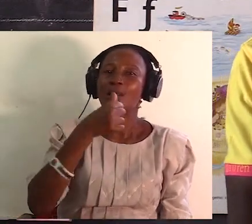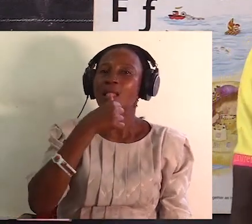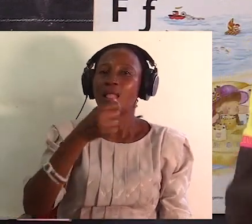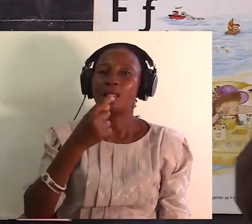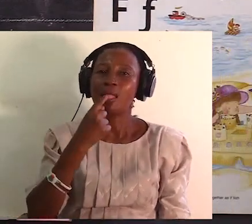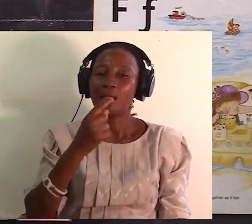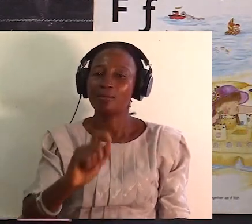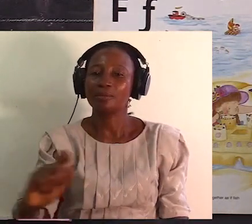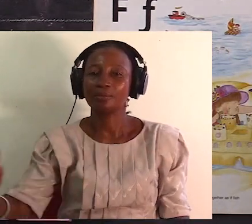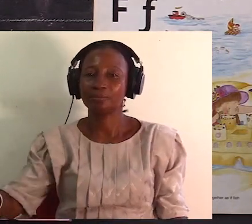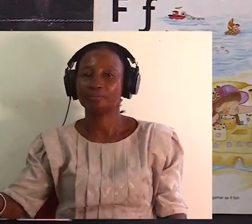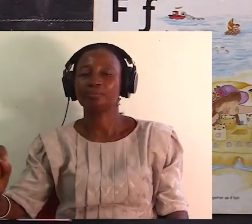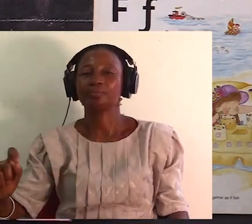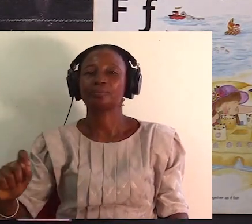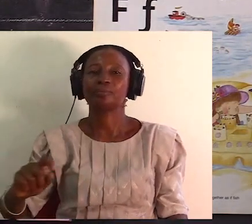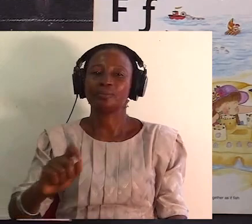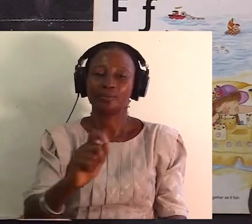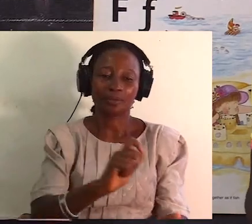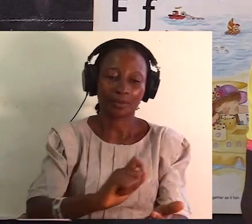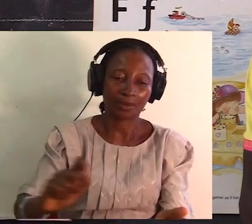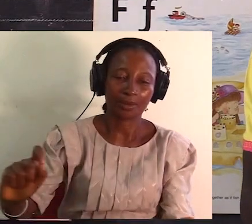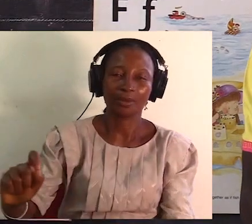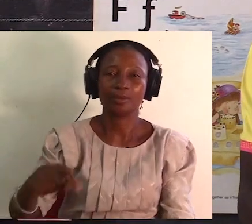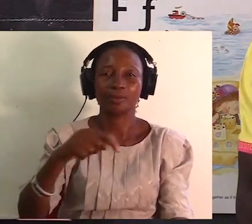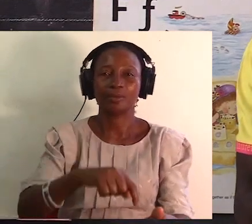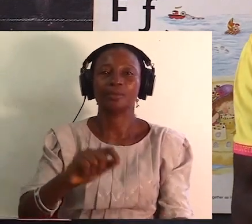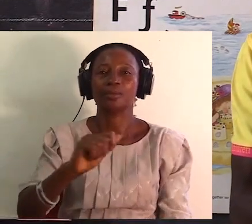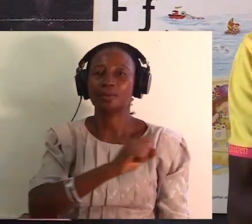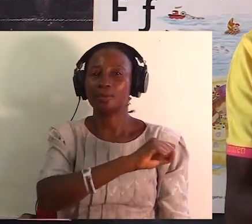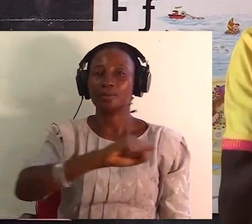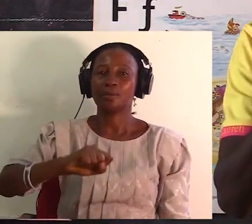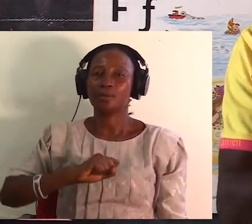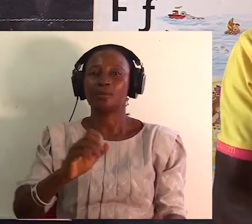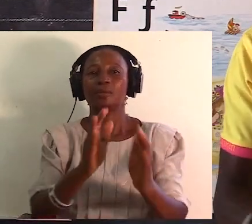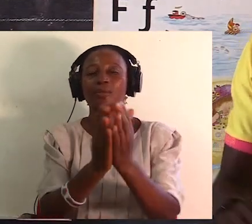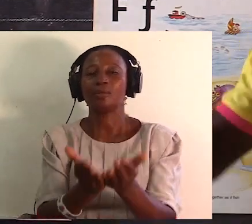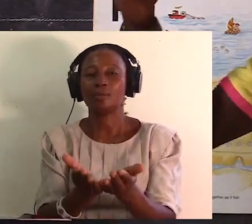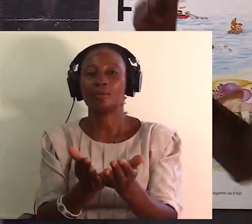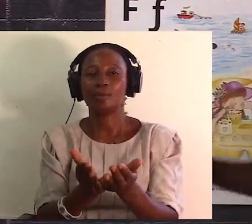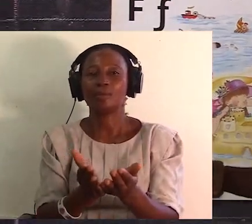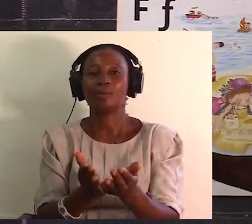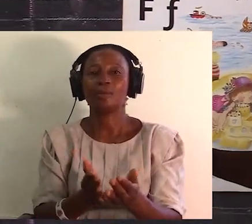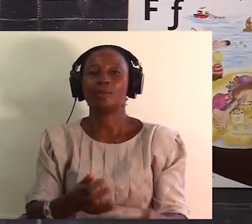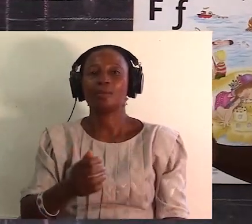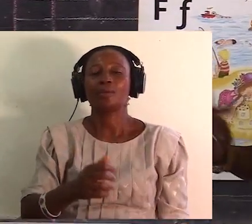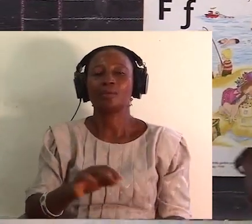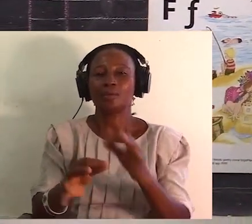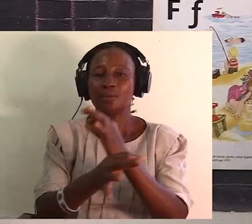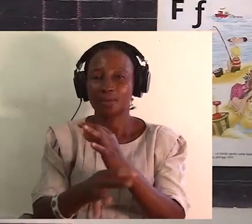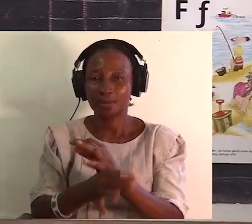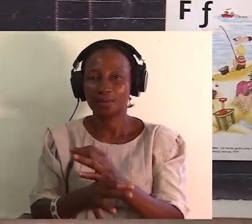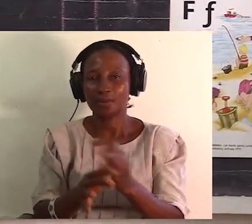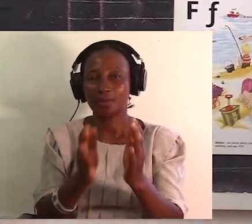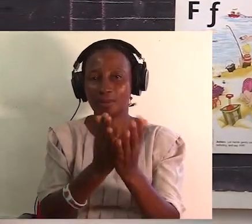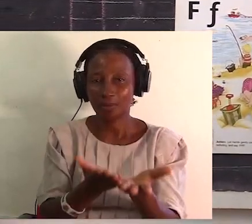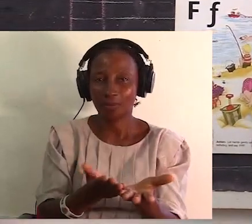ready to have it in our books. I told you my own book is the blackboard. So